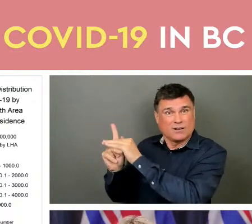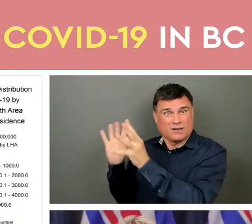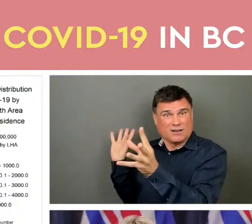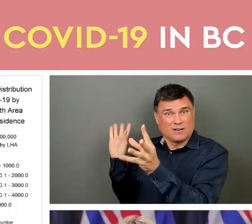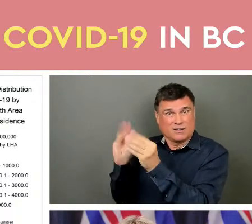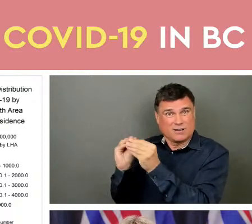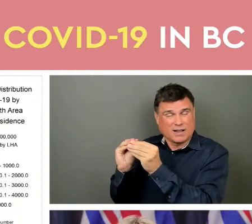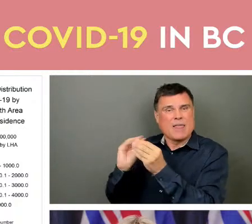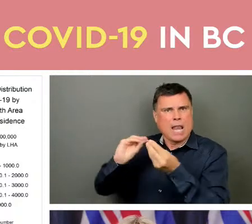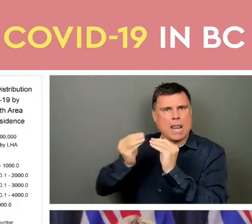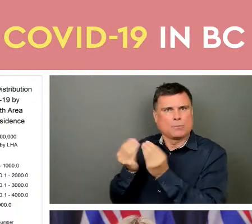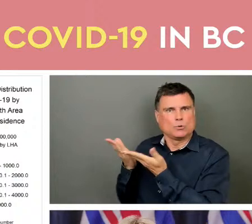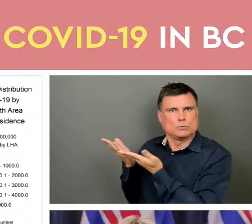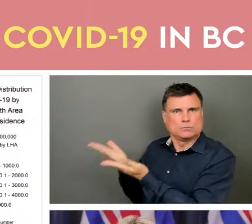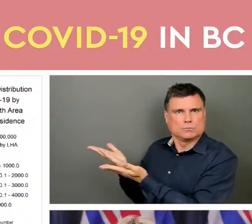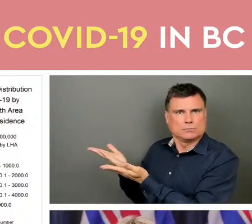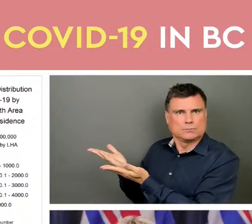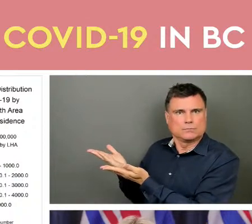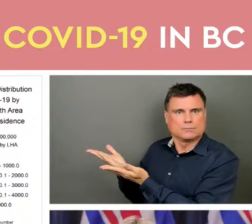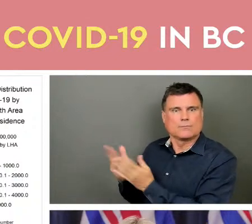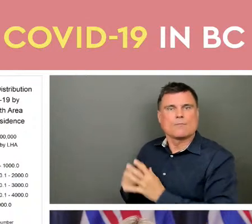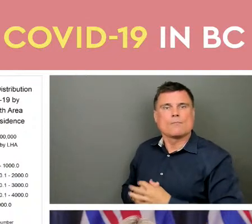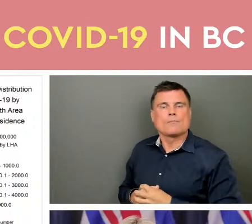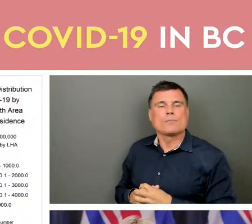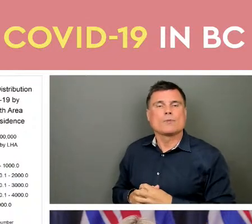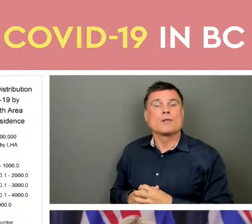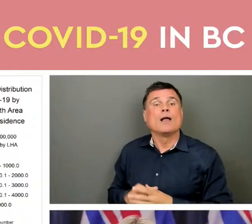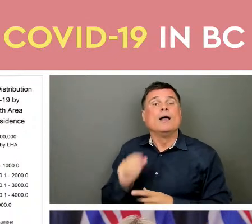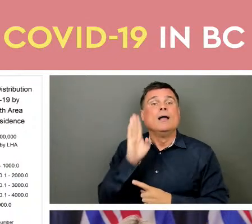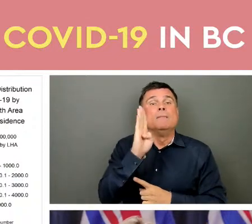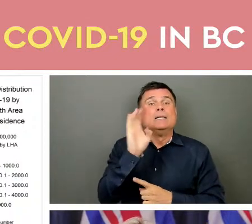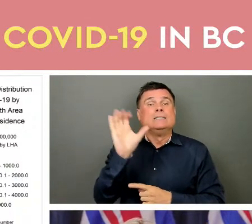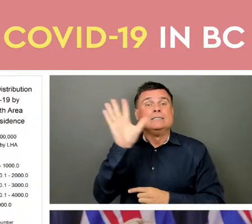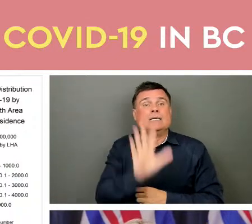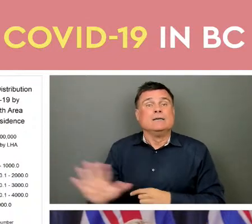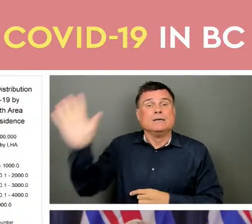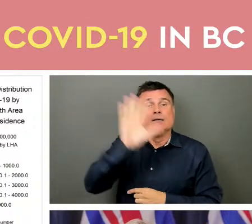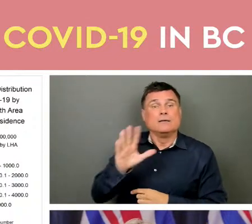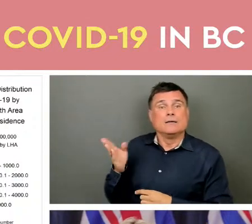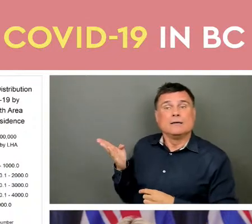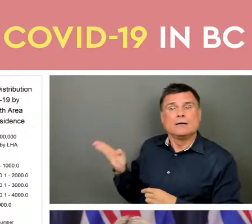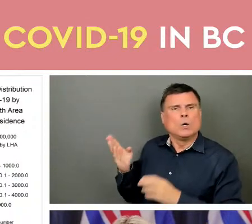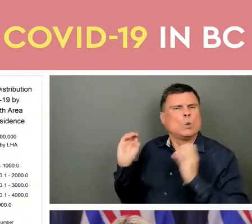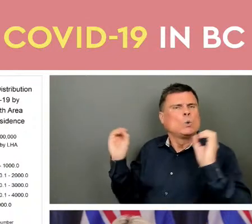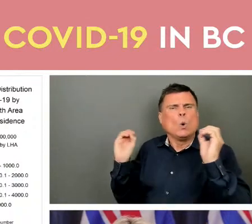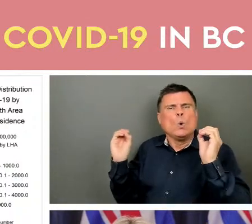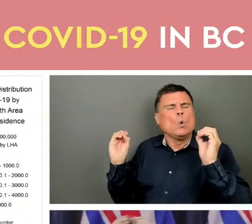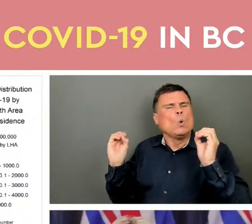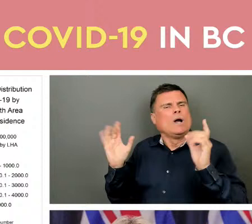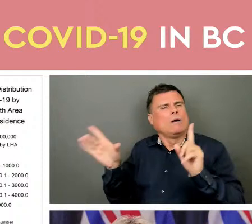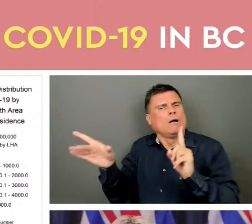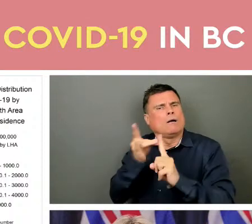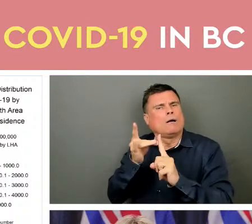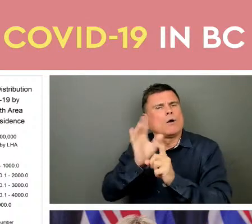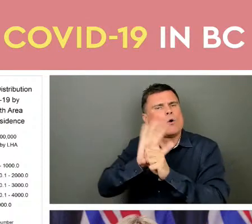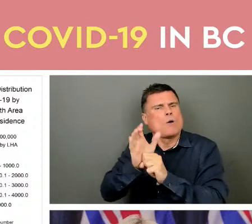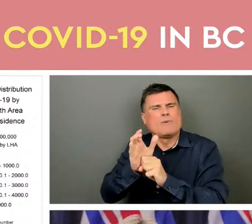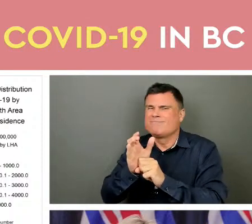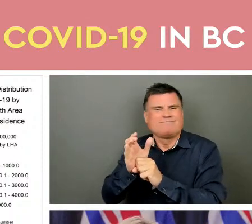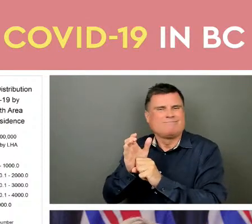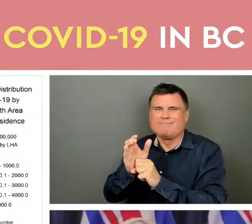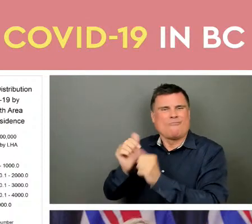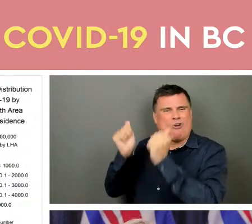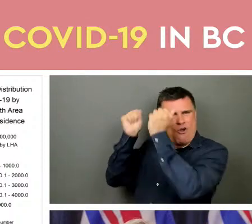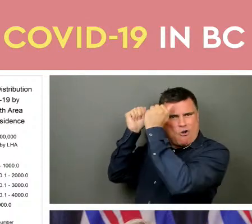again, we can see there's no area of this province that has been unaffected by the pandemic. And some areas have had